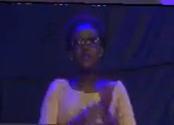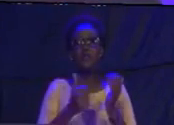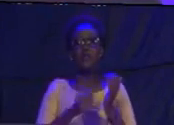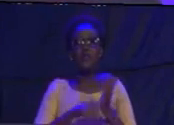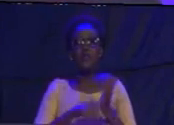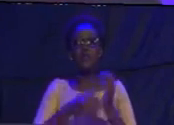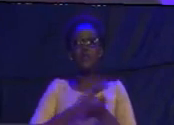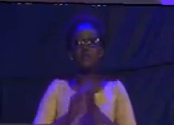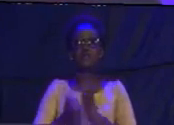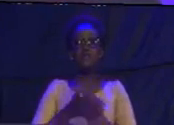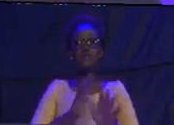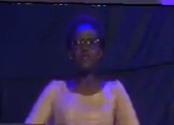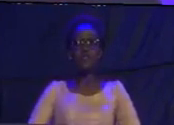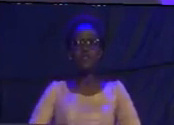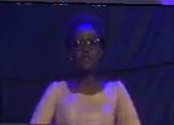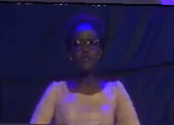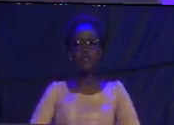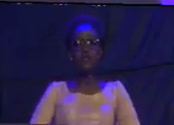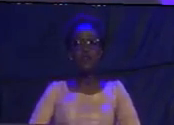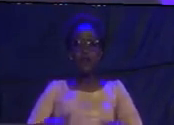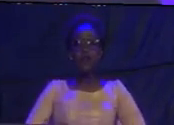The bondage will be broken.